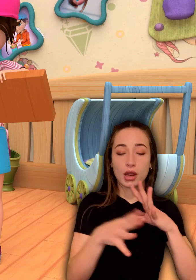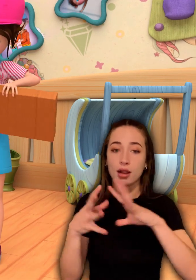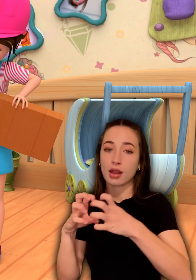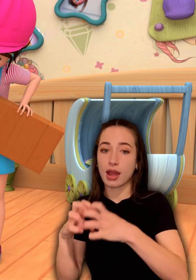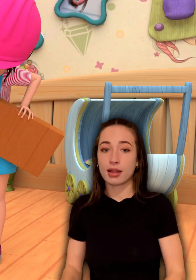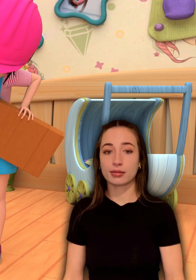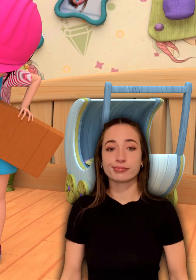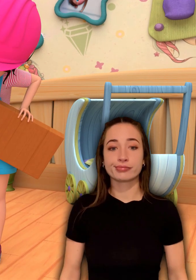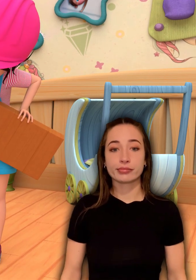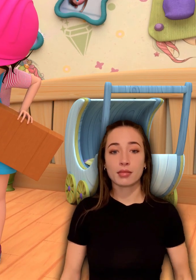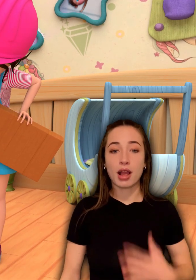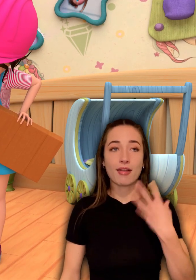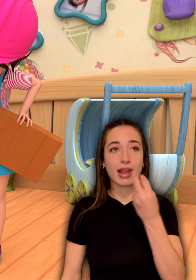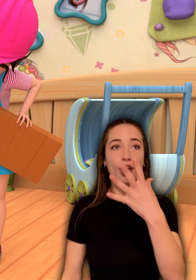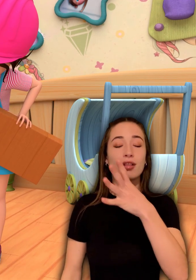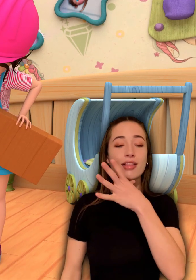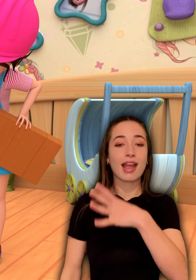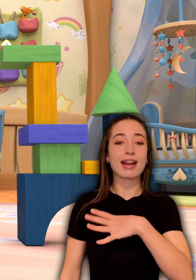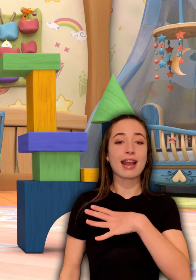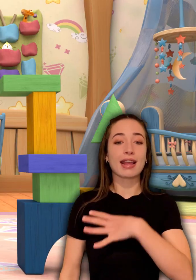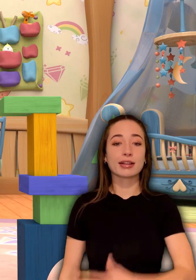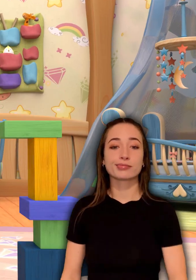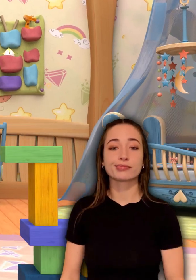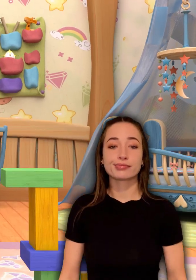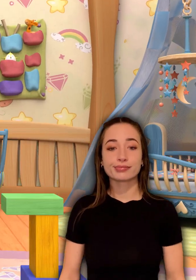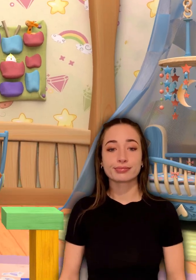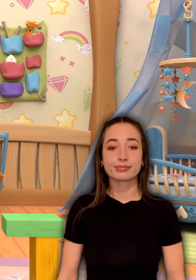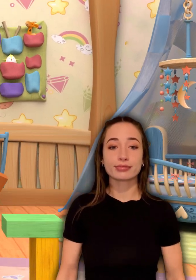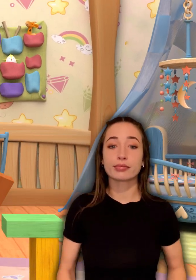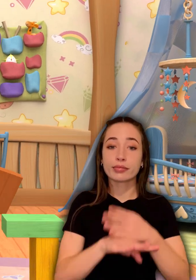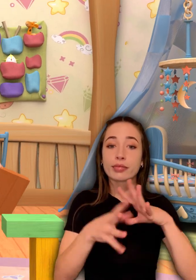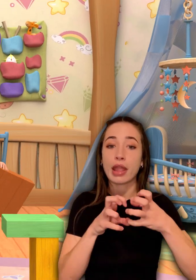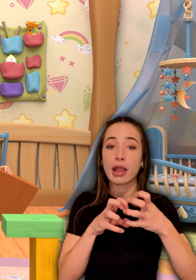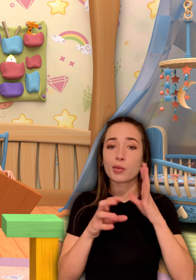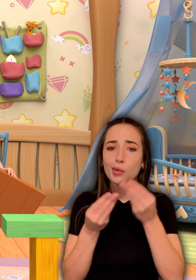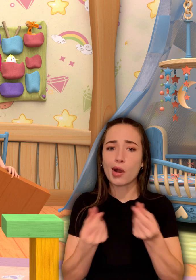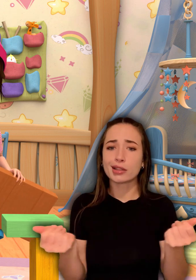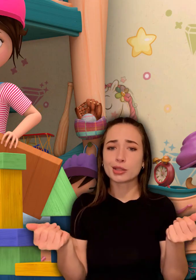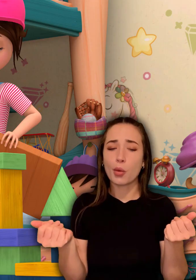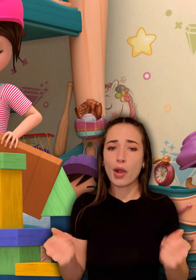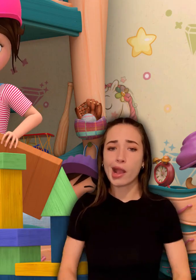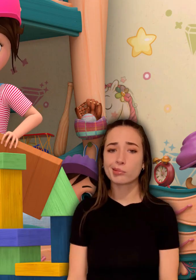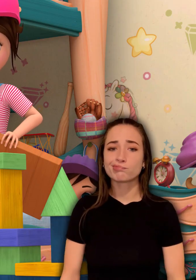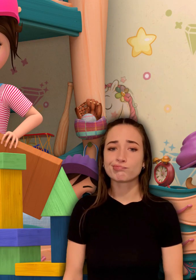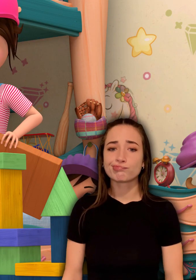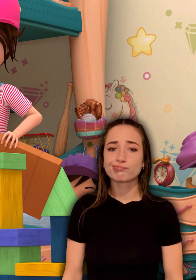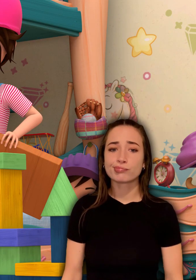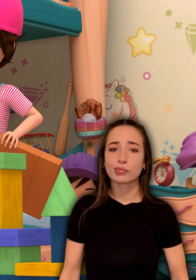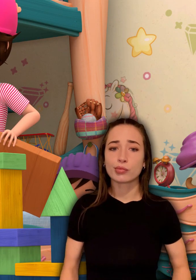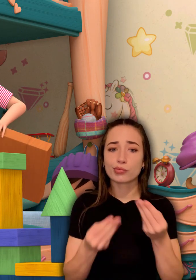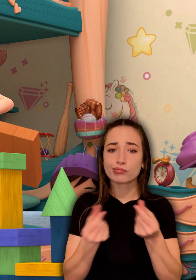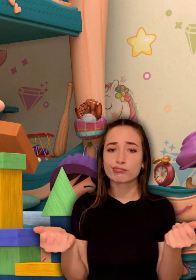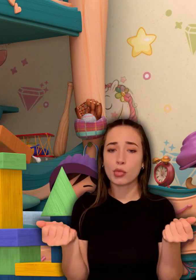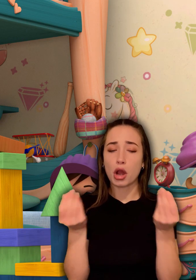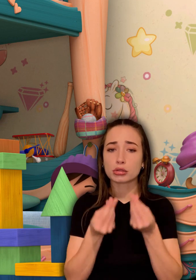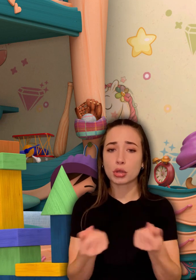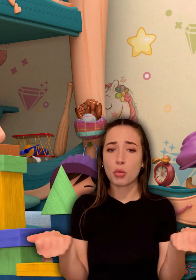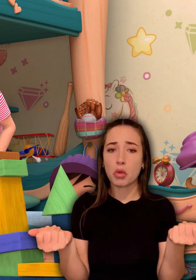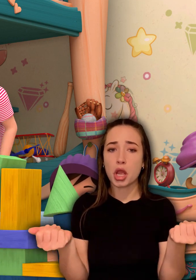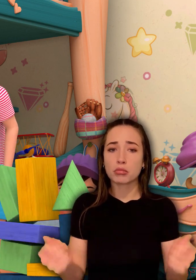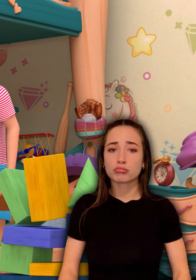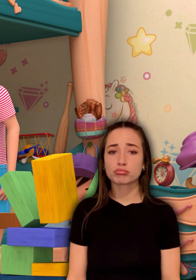up with wooden clay My Fair Lady wooden clay will wash away wash away